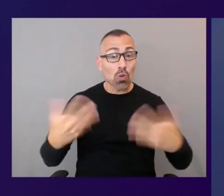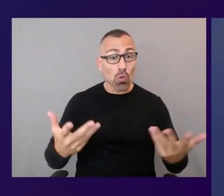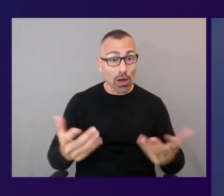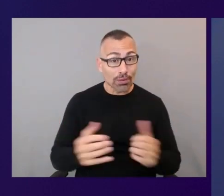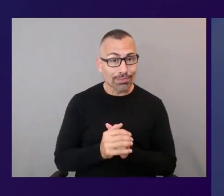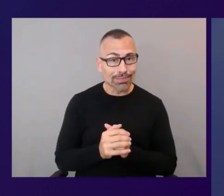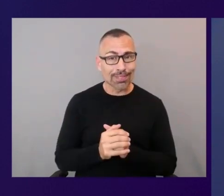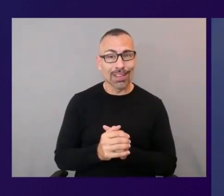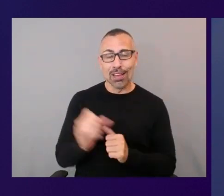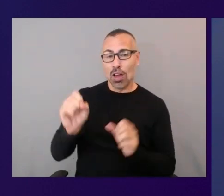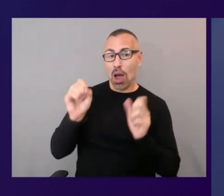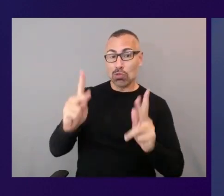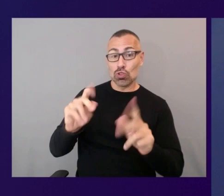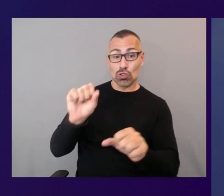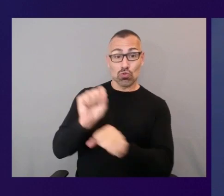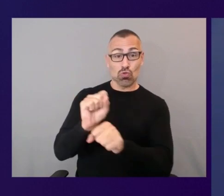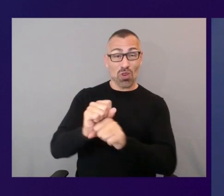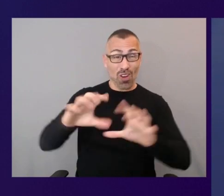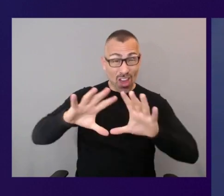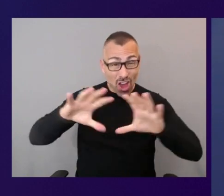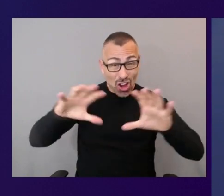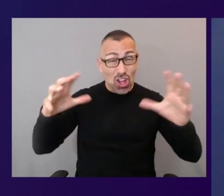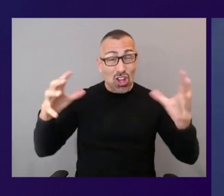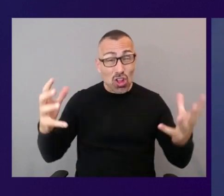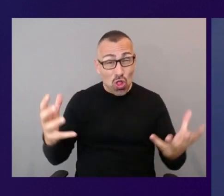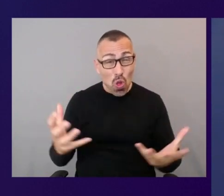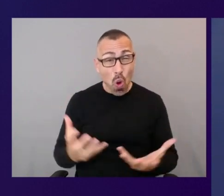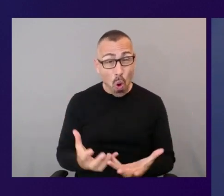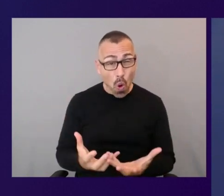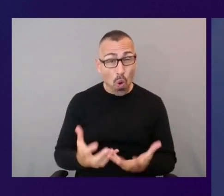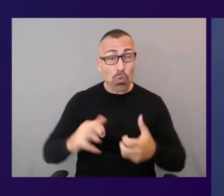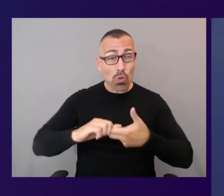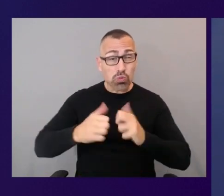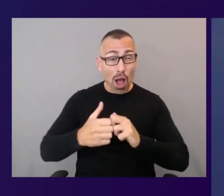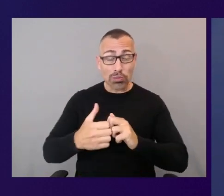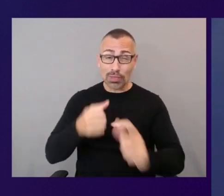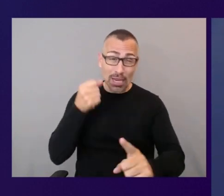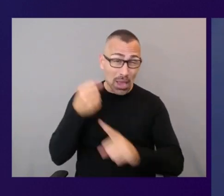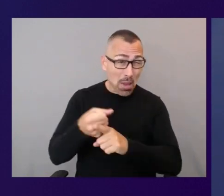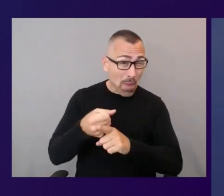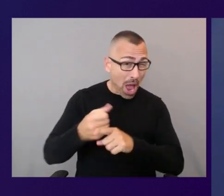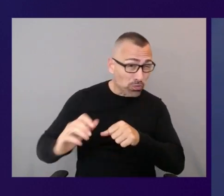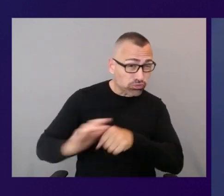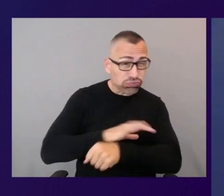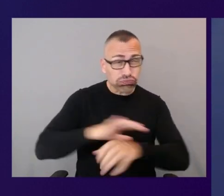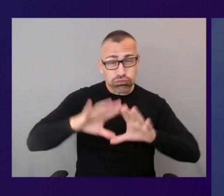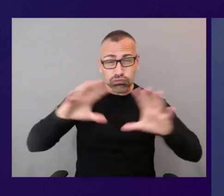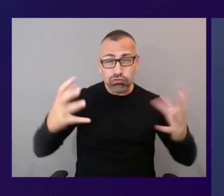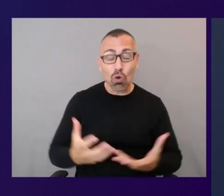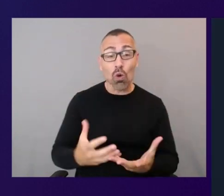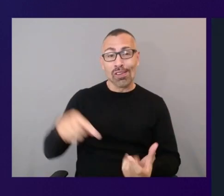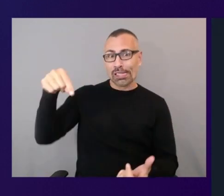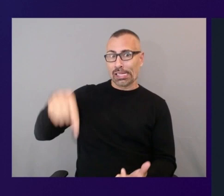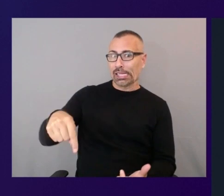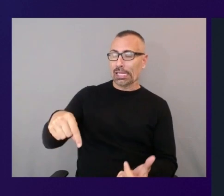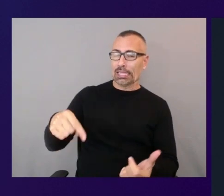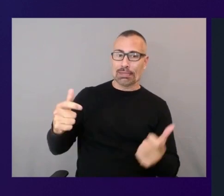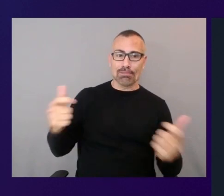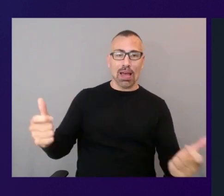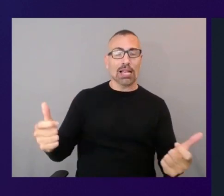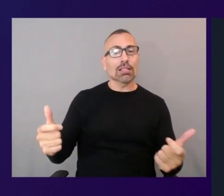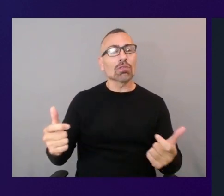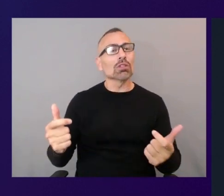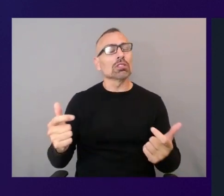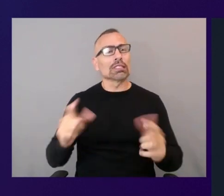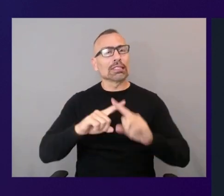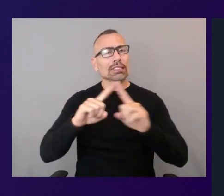a global scale problem. Like, this is epic. It's massive. There's all kinds of new and different ways that customers are asking